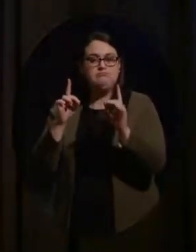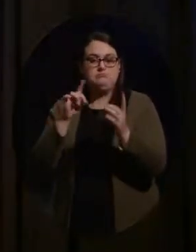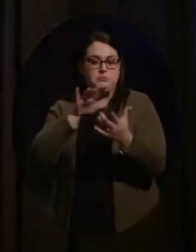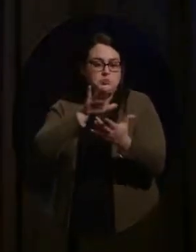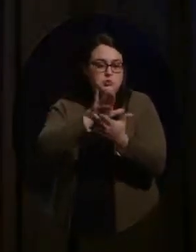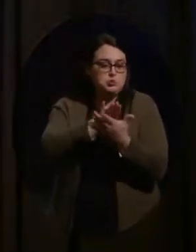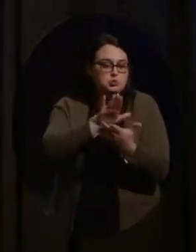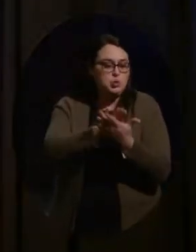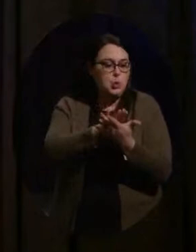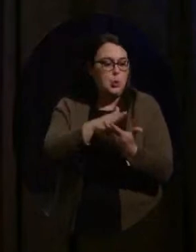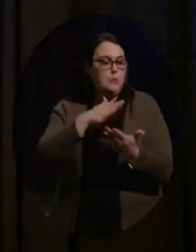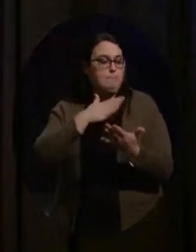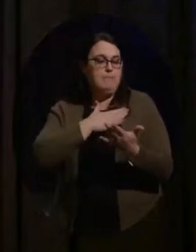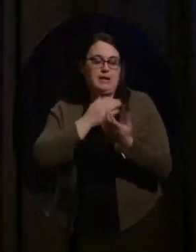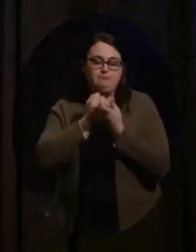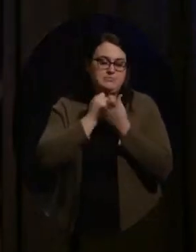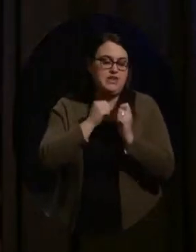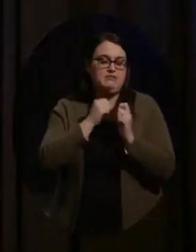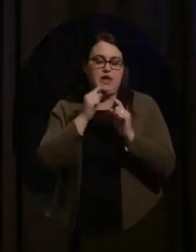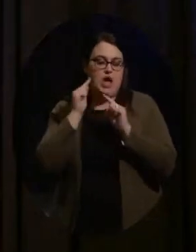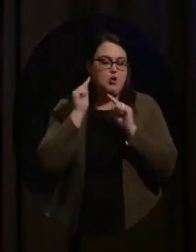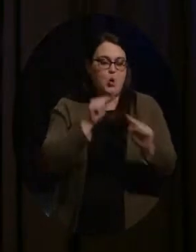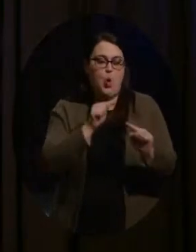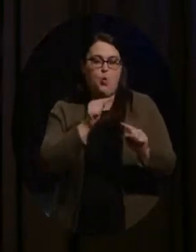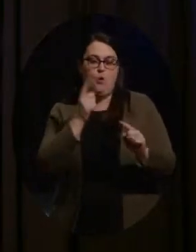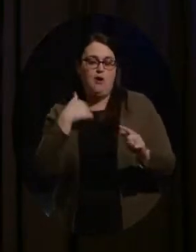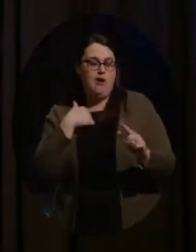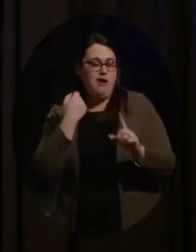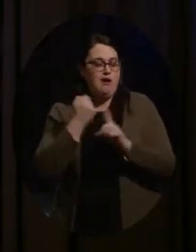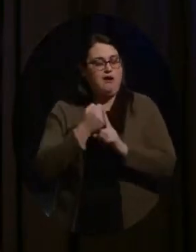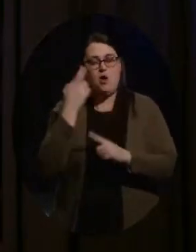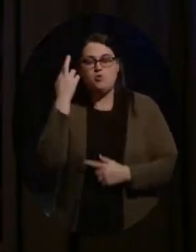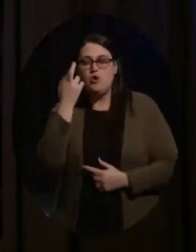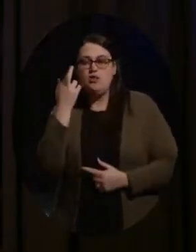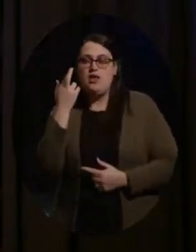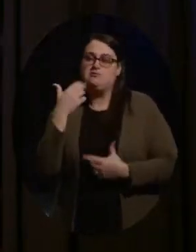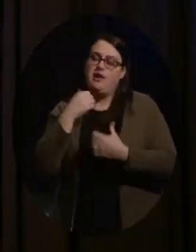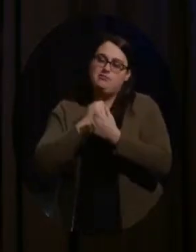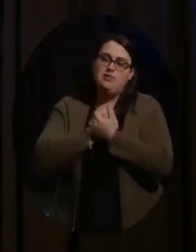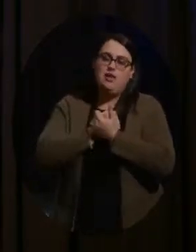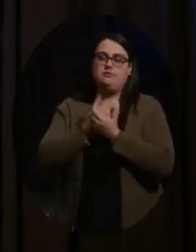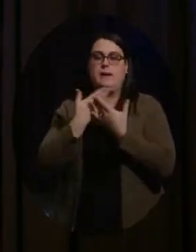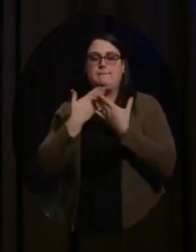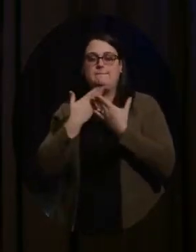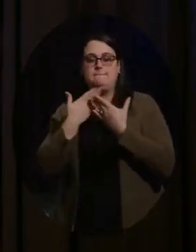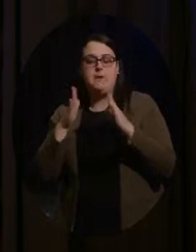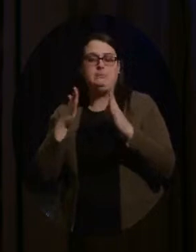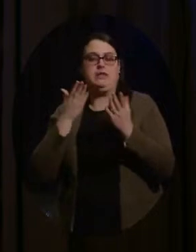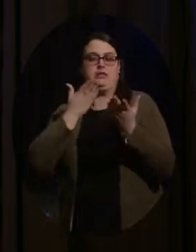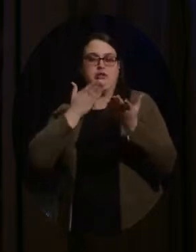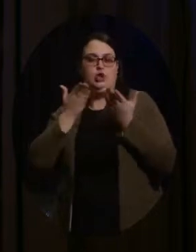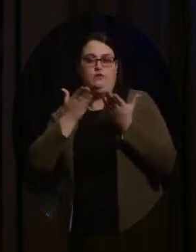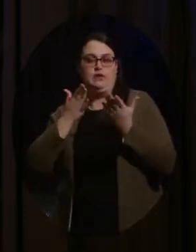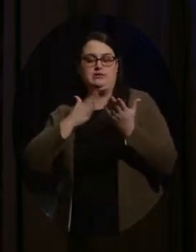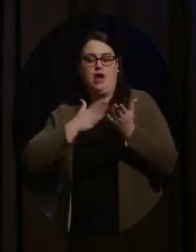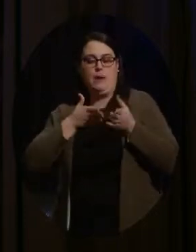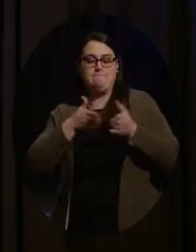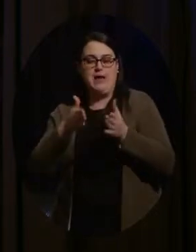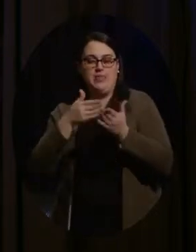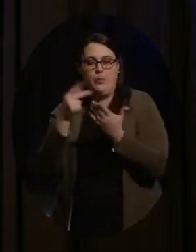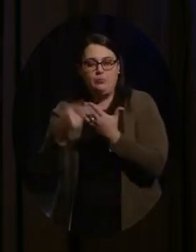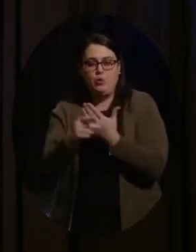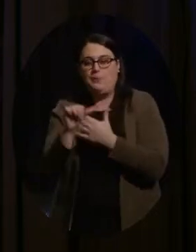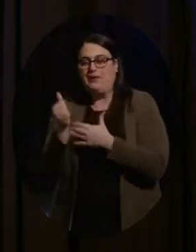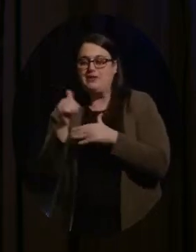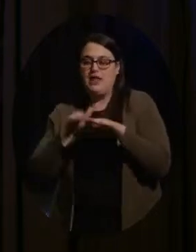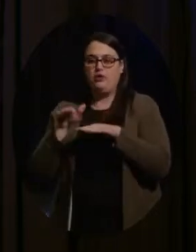School was my sanctuary. It's where I realized my love for public service. Our Pathways program is another